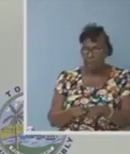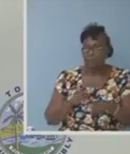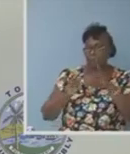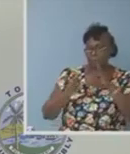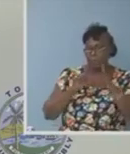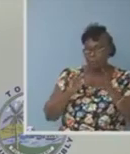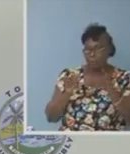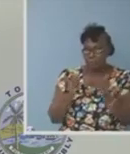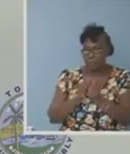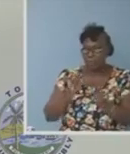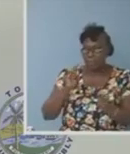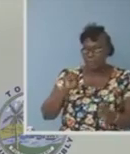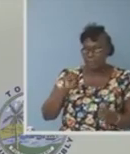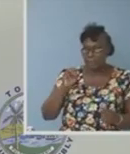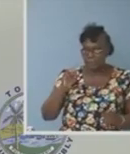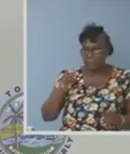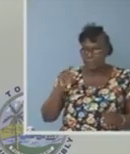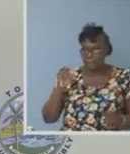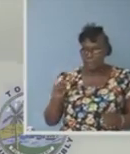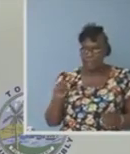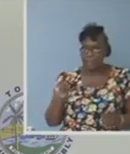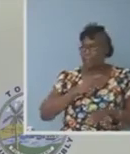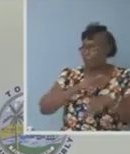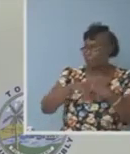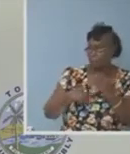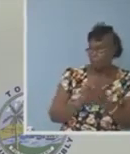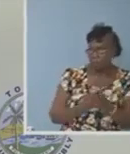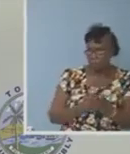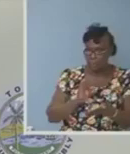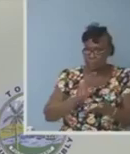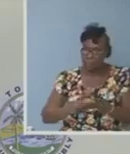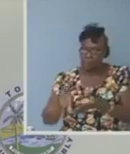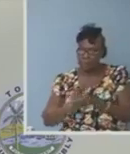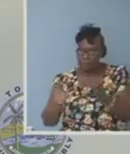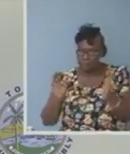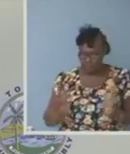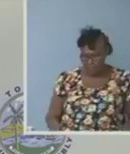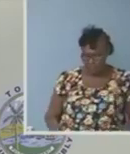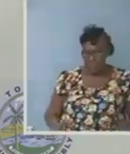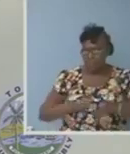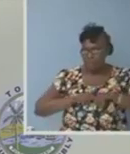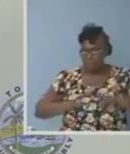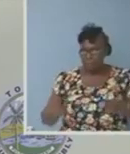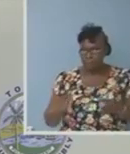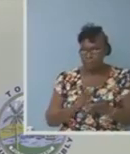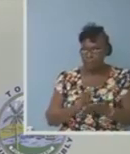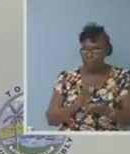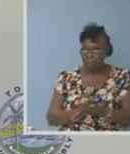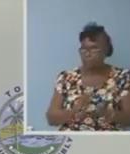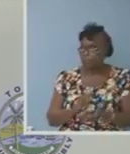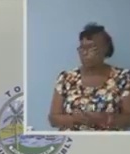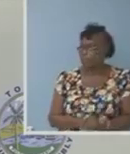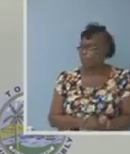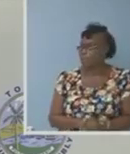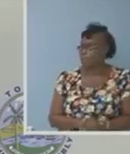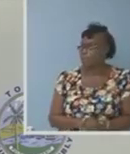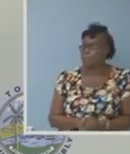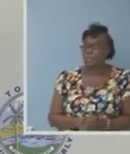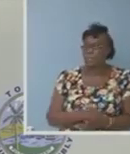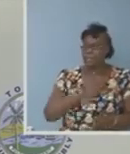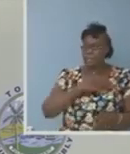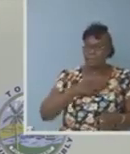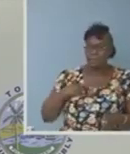with MTS and our other janitorial service providers at our various schools. We also engaged the